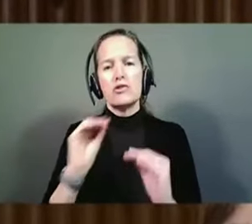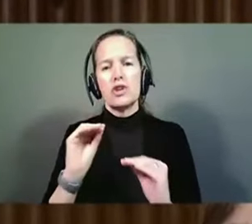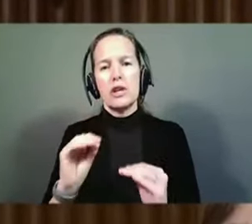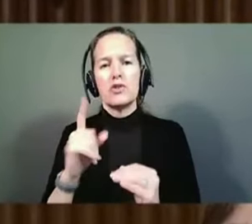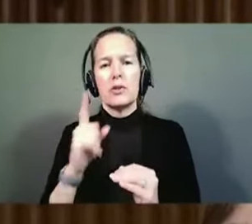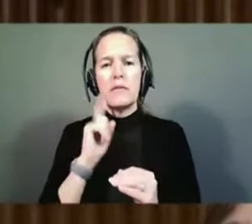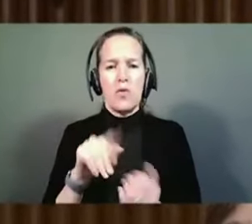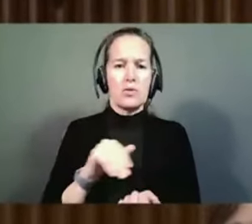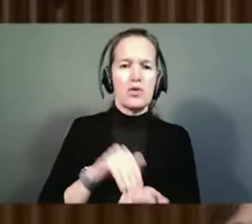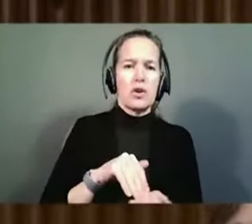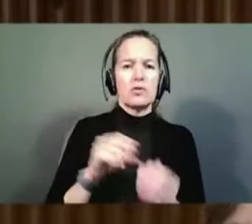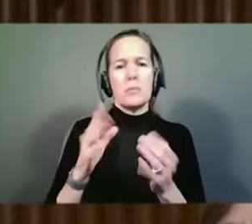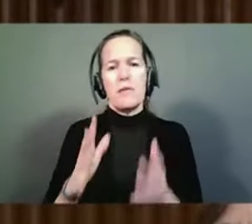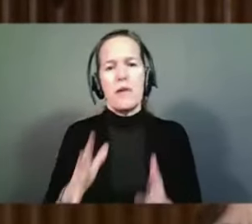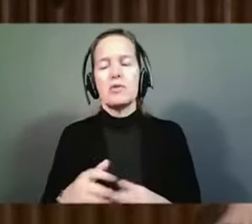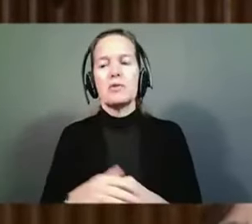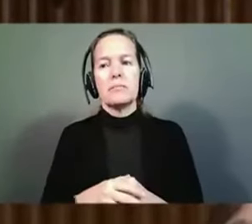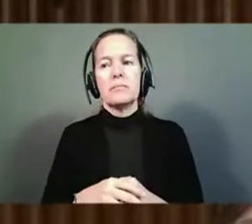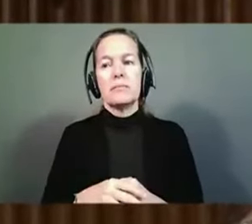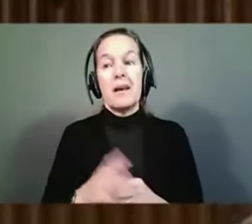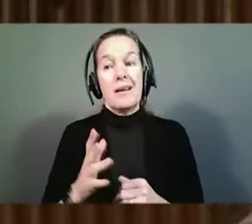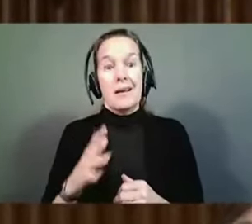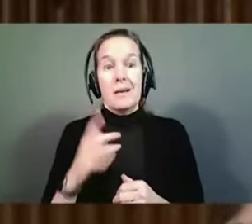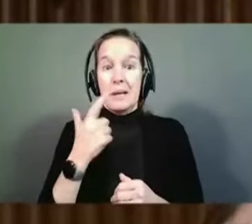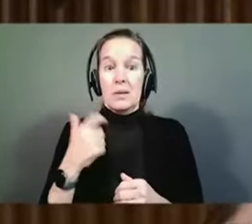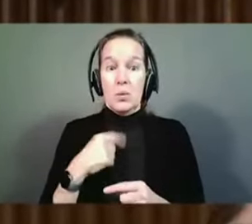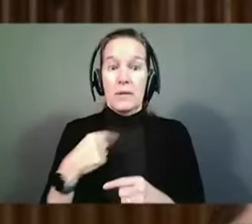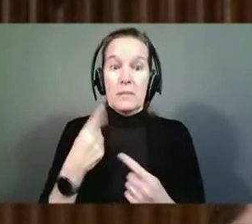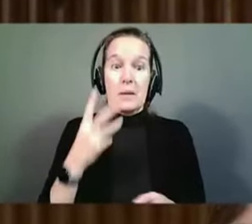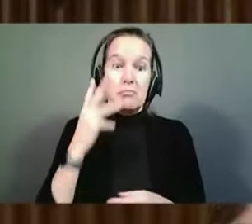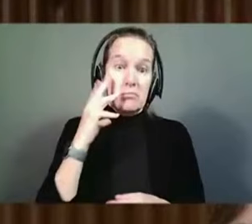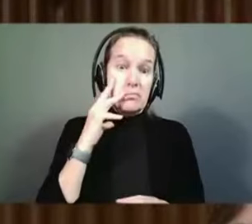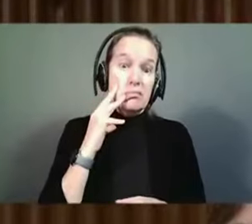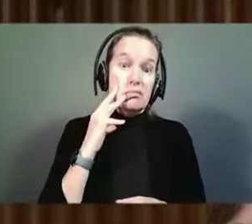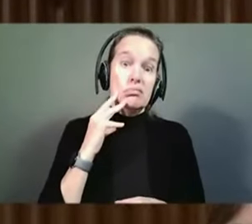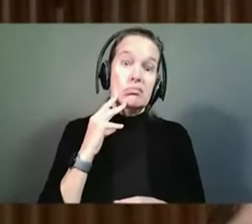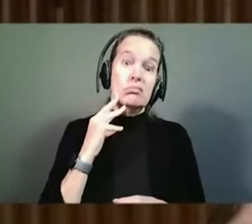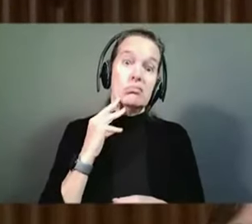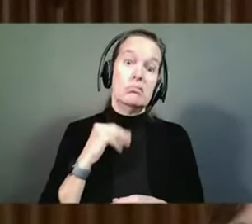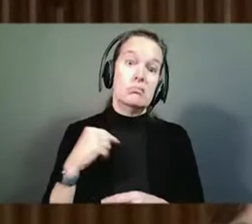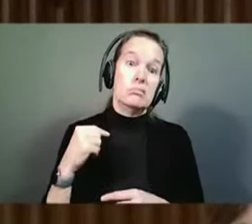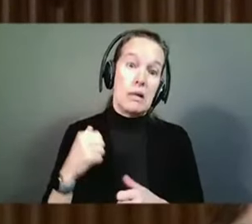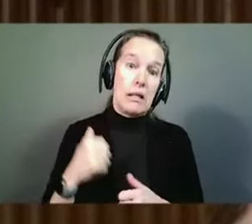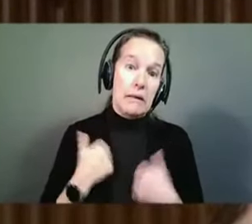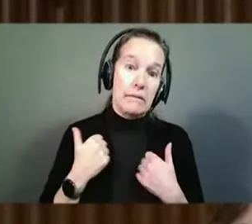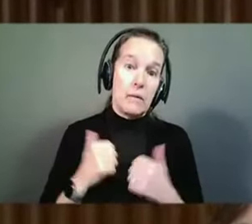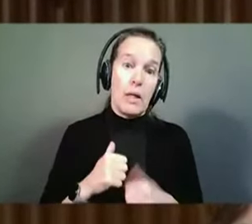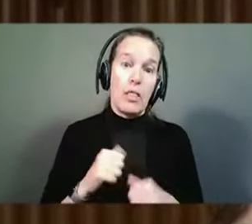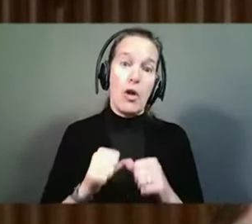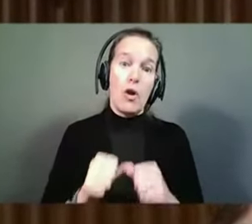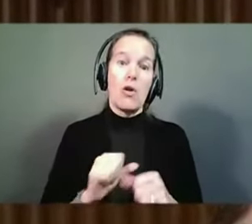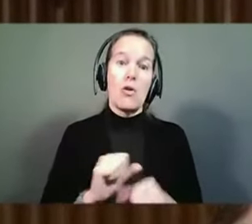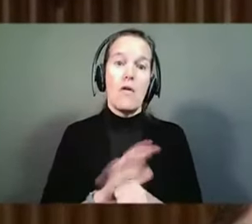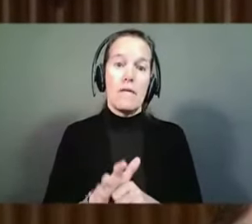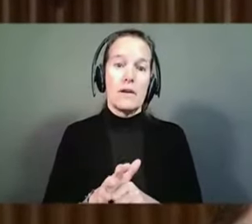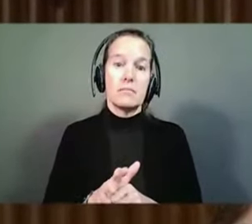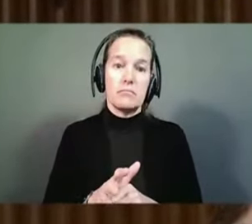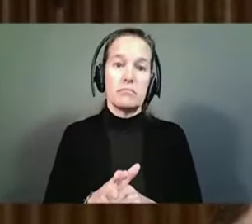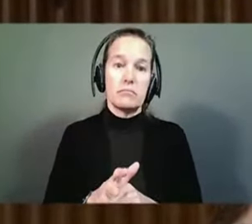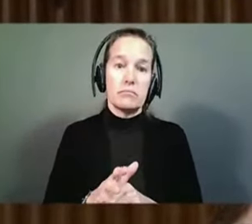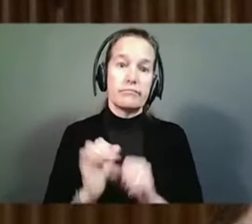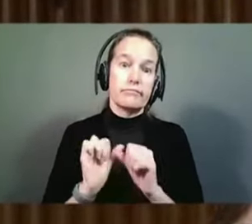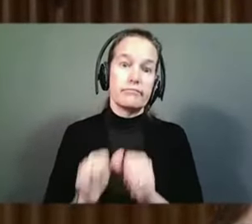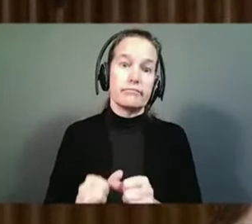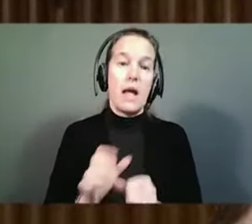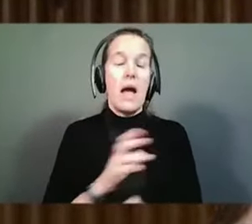think we have been living this. We have been living with long COVID since the pandemic began. And patients have been living